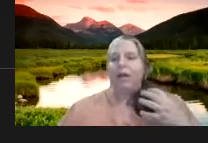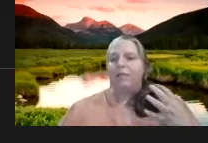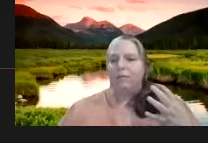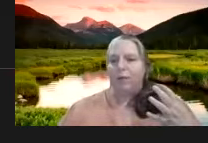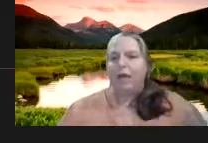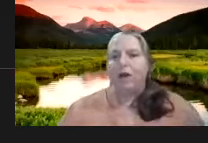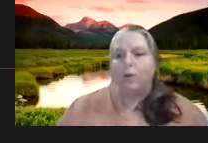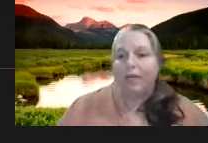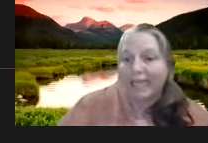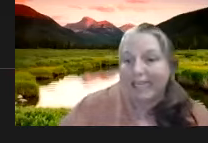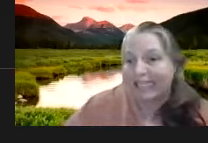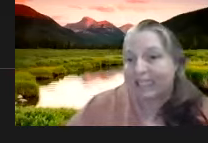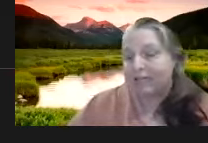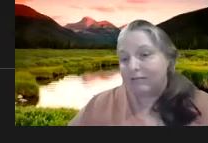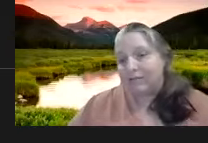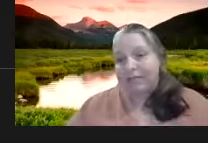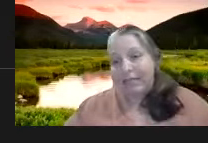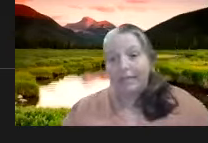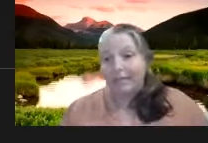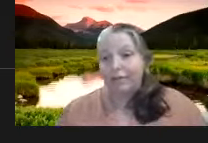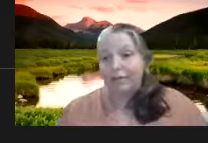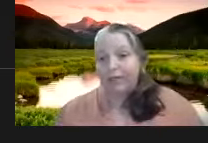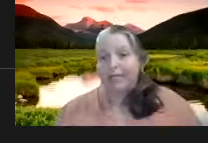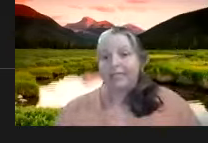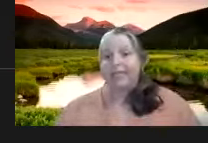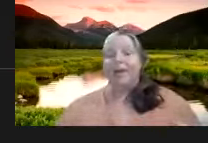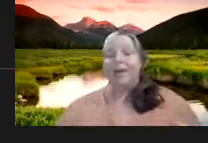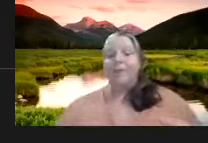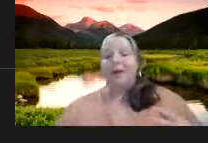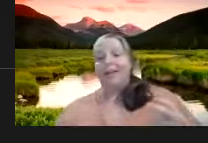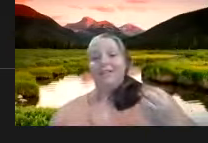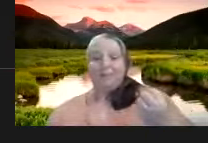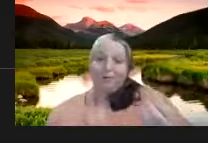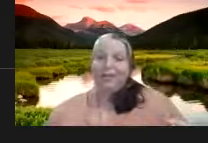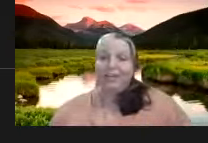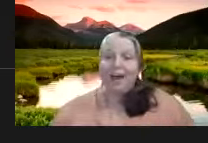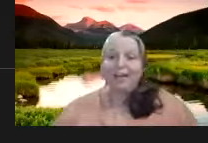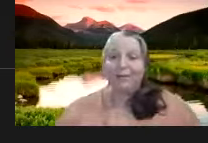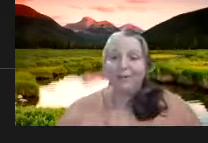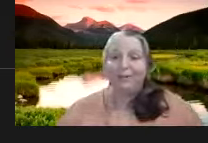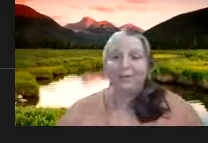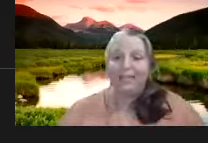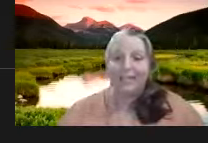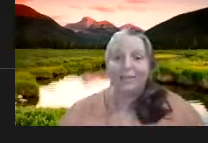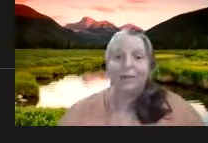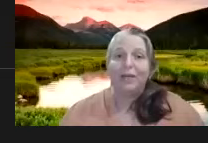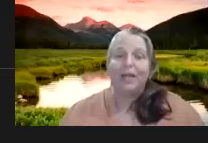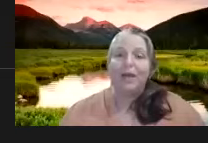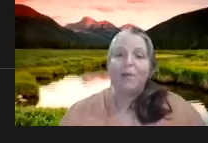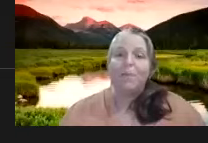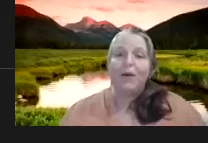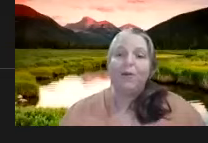very kind of what I call quick and easy. I say they're quick and easy, but they're really not when you really get down to